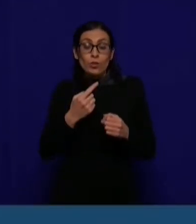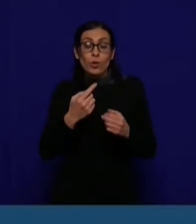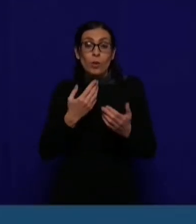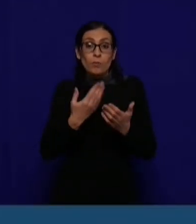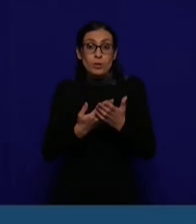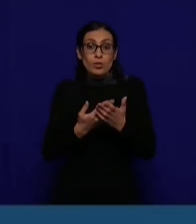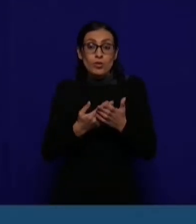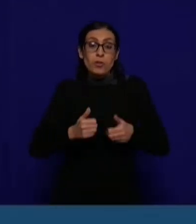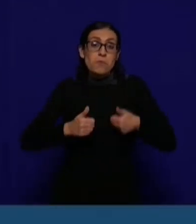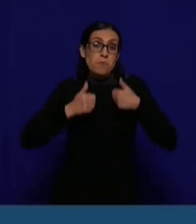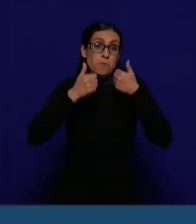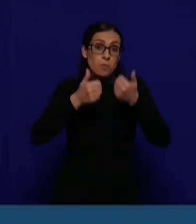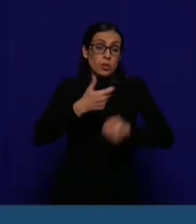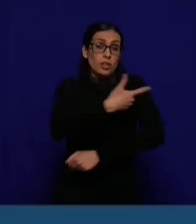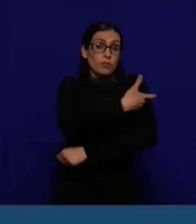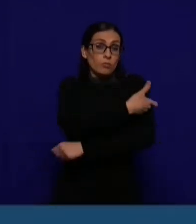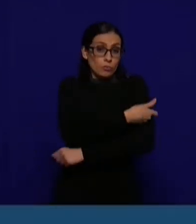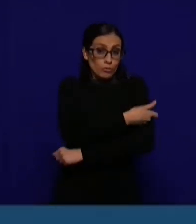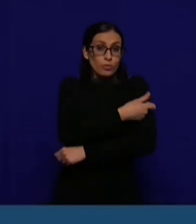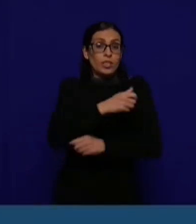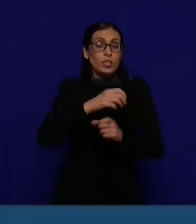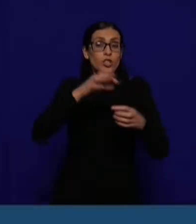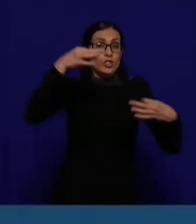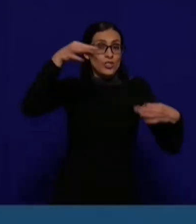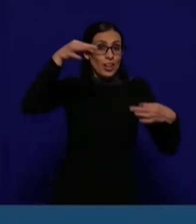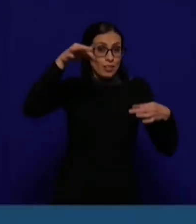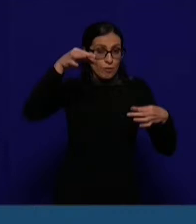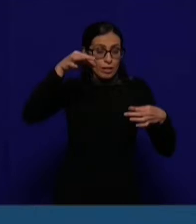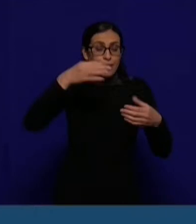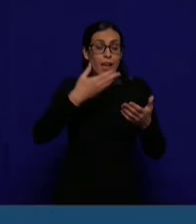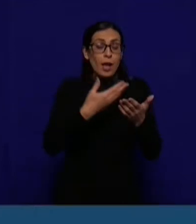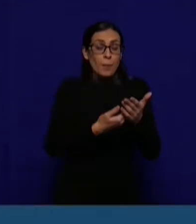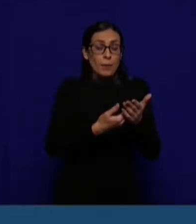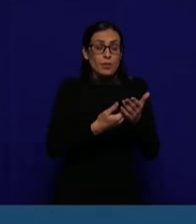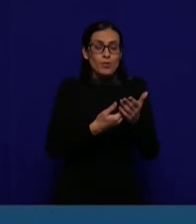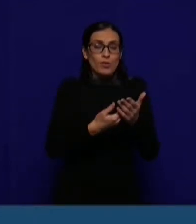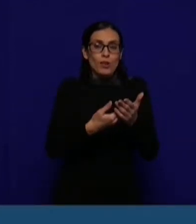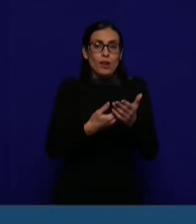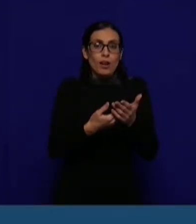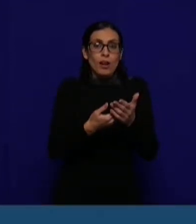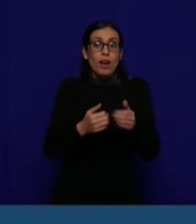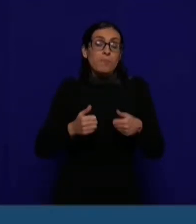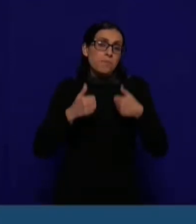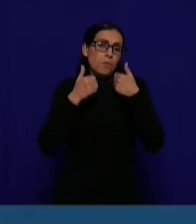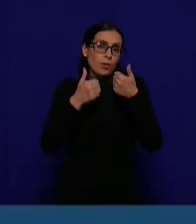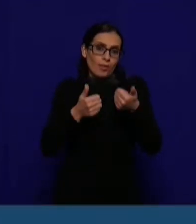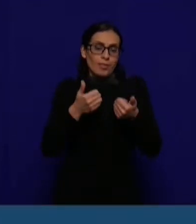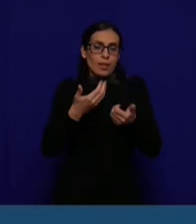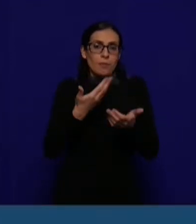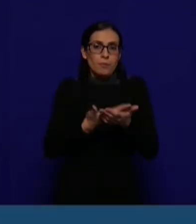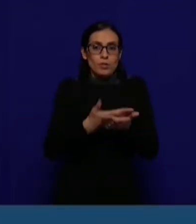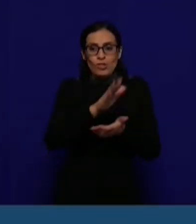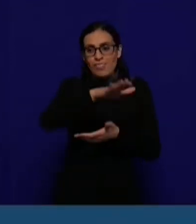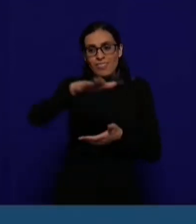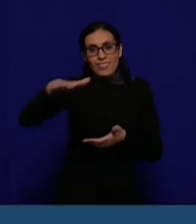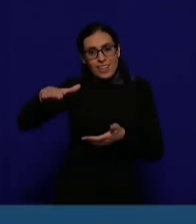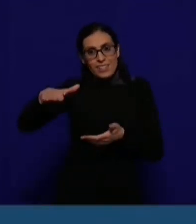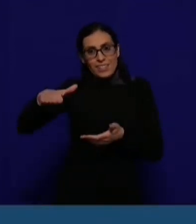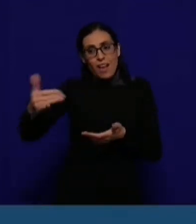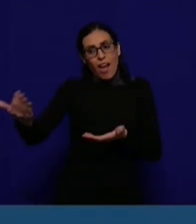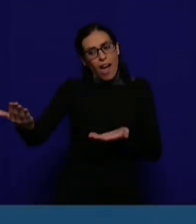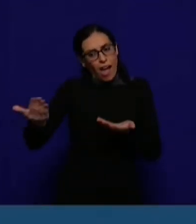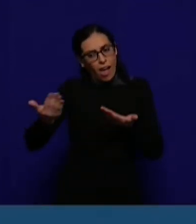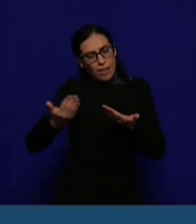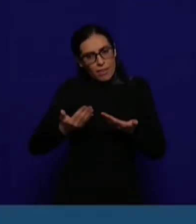certificate. And Malta is participatory in these discussions at EU level, whereby people are encouraged to come